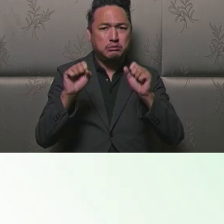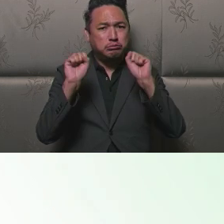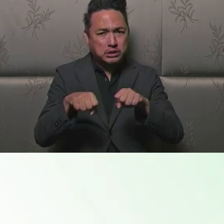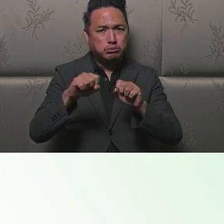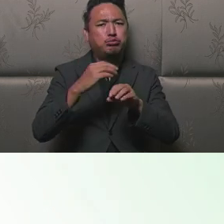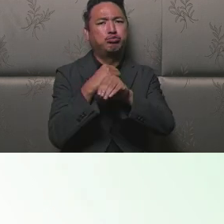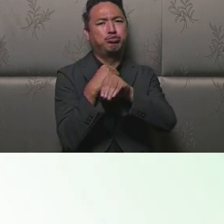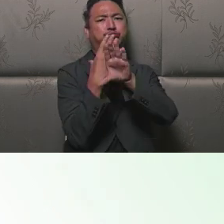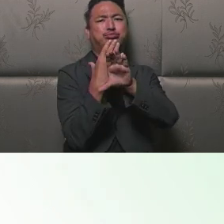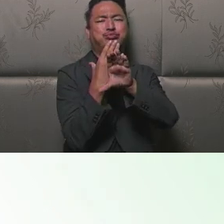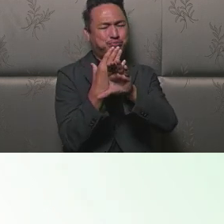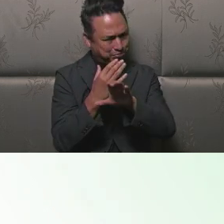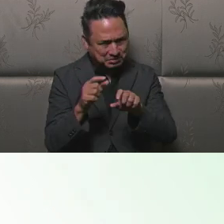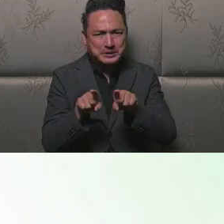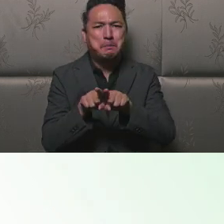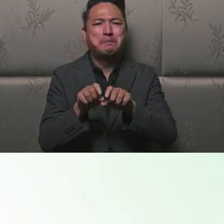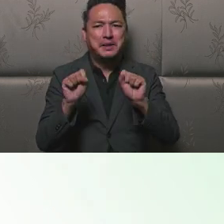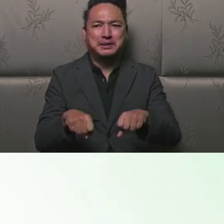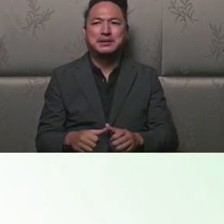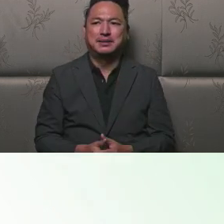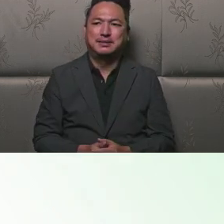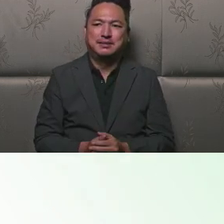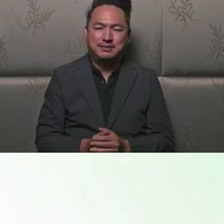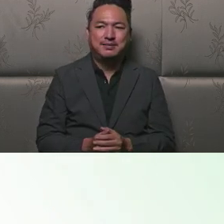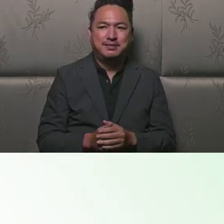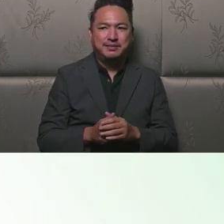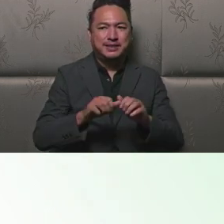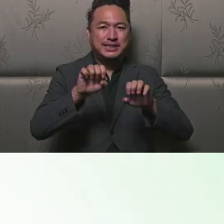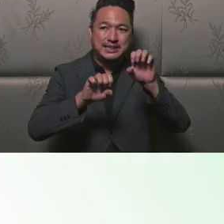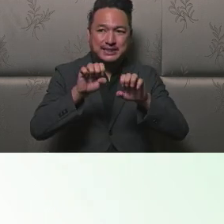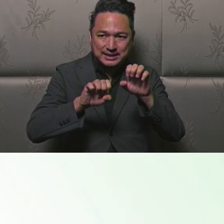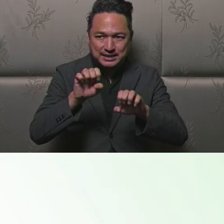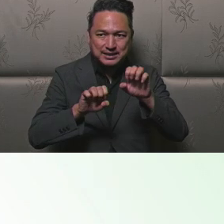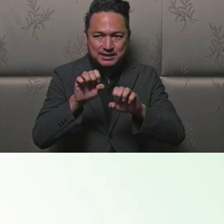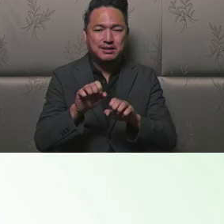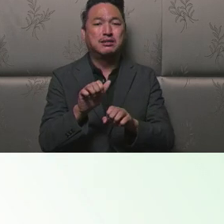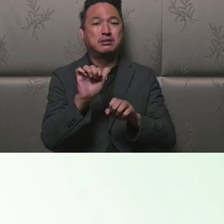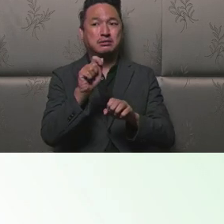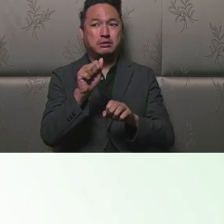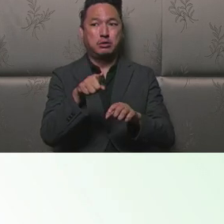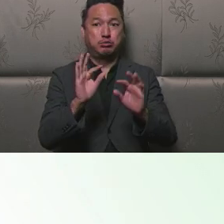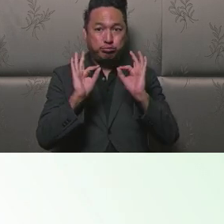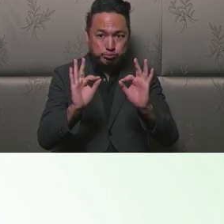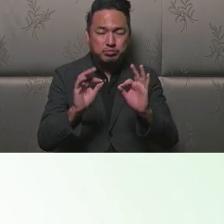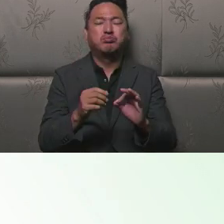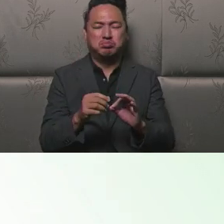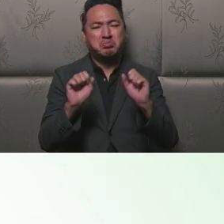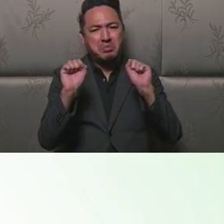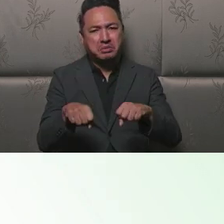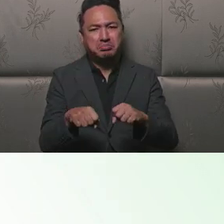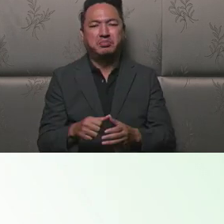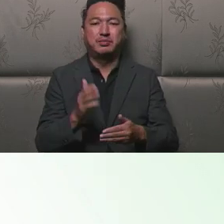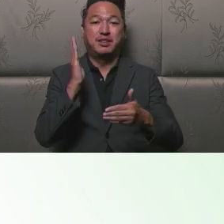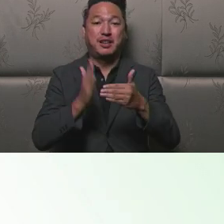credits. The number of credits will depend on your qualifications as well as the line of the major.